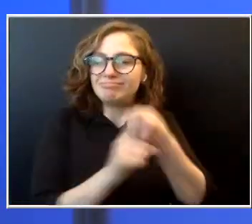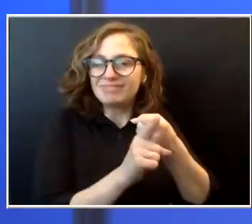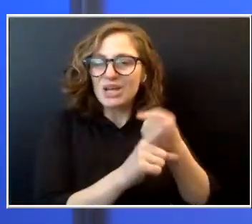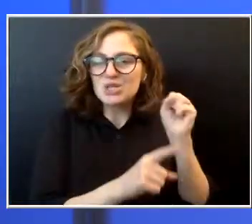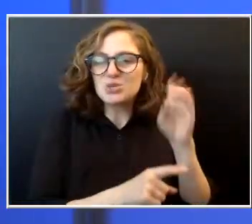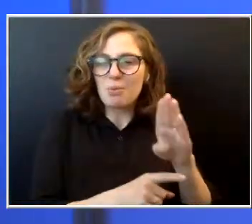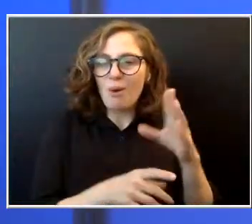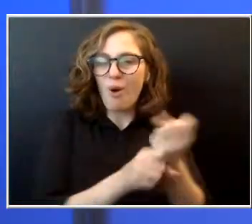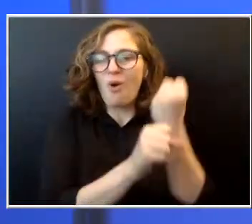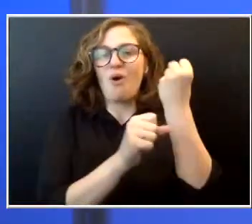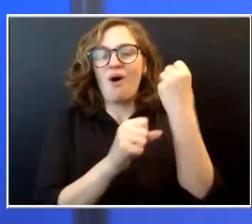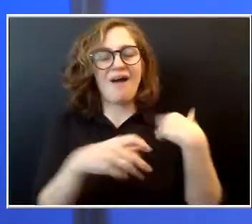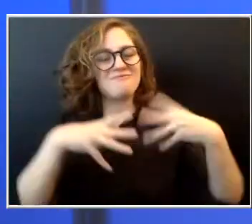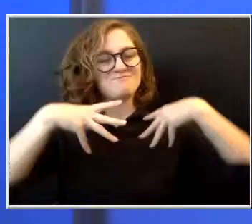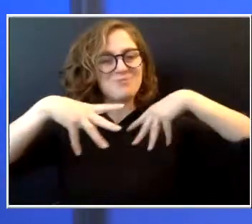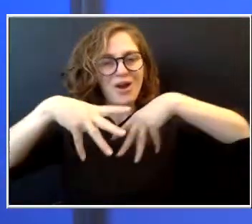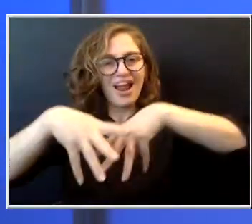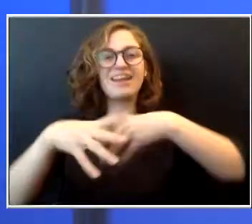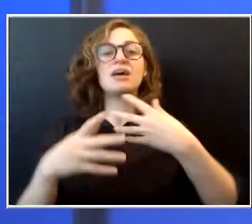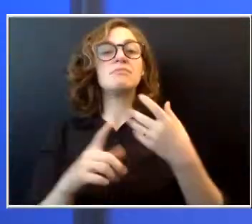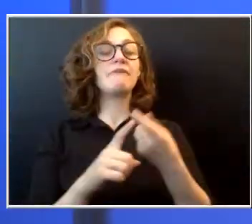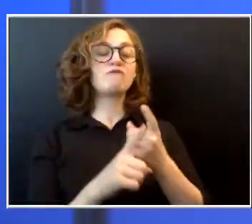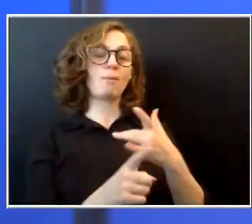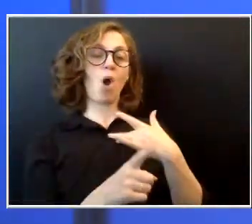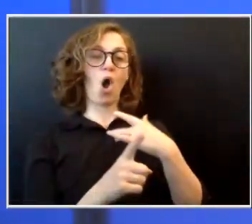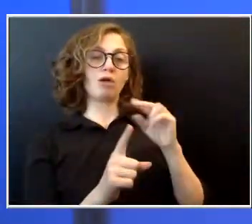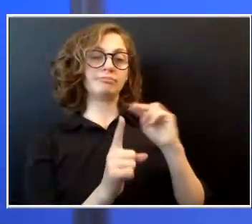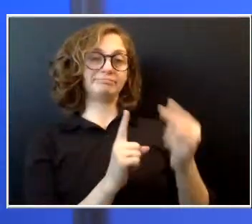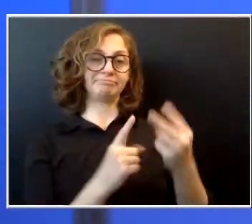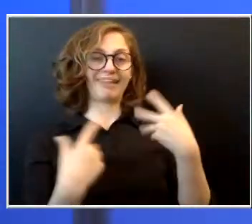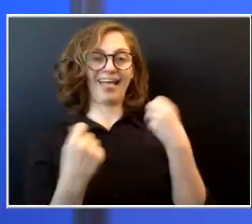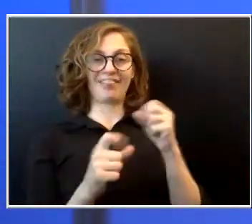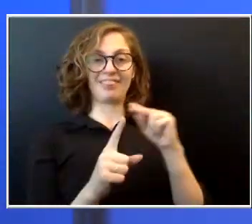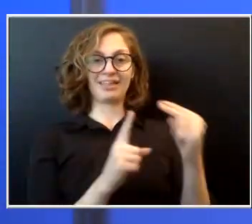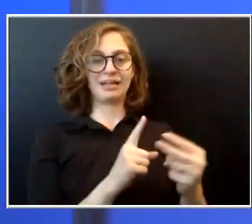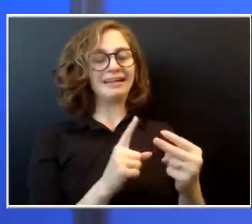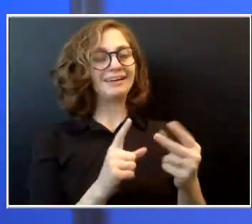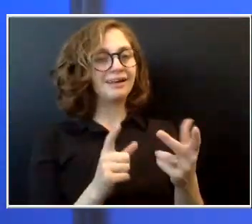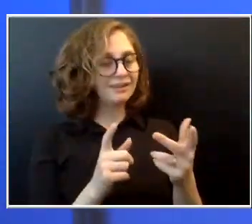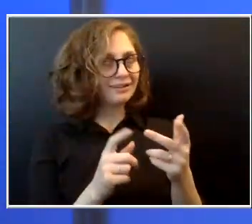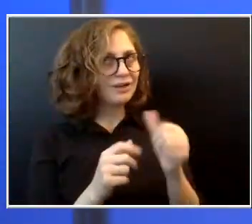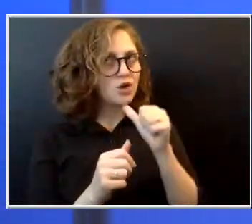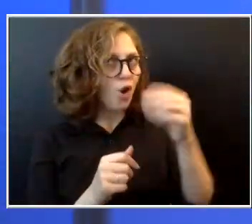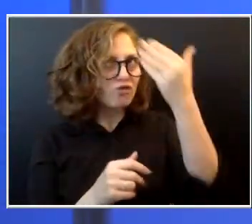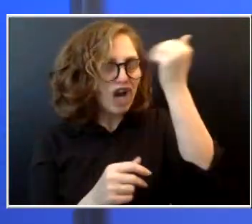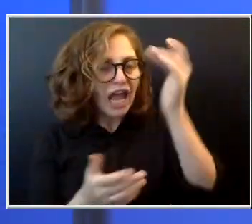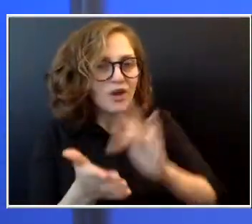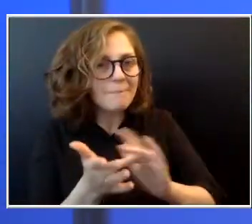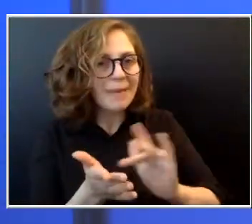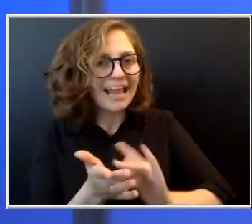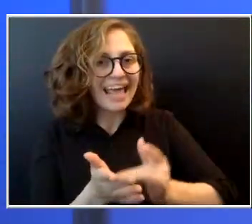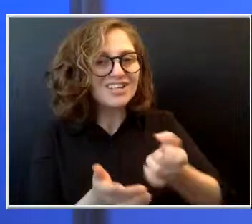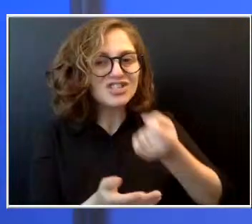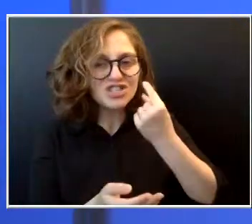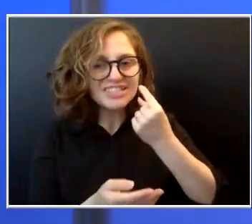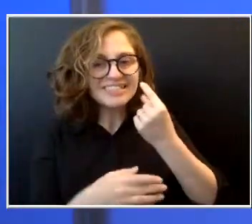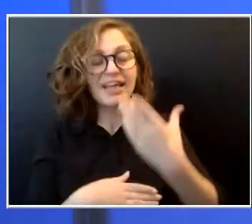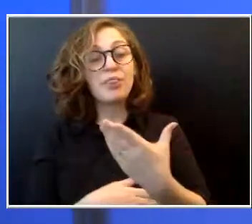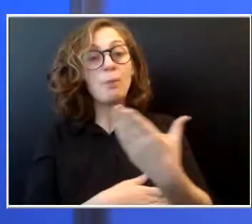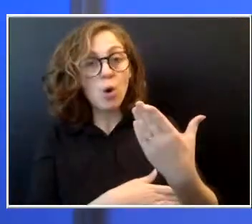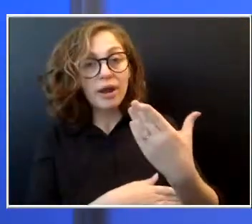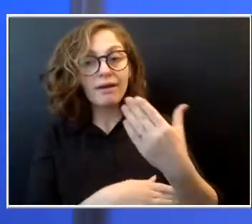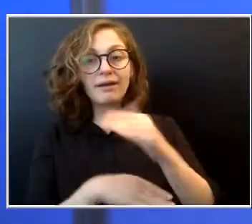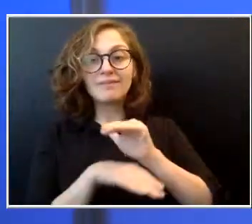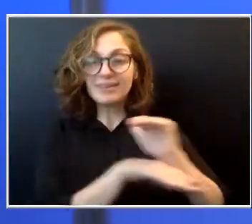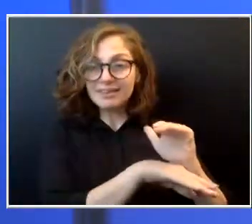parade. But from a heart standpoint, from a health standpoint, take your medications, please, in the morning. Take them in the evening when you get home. If you're going to